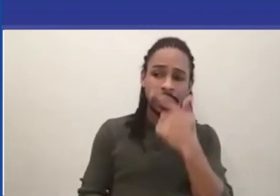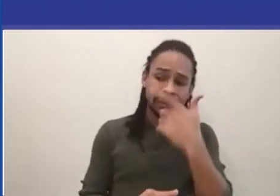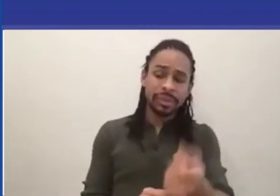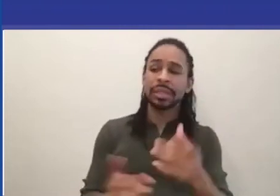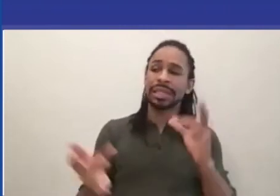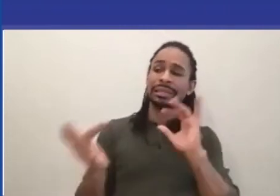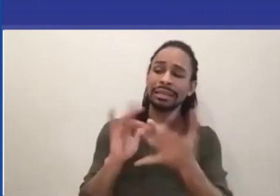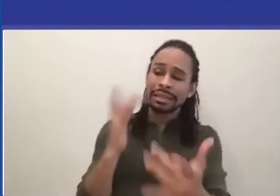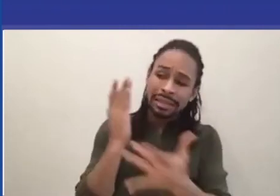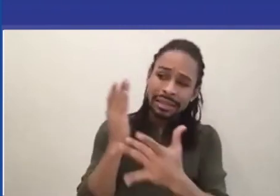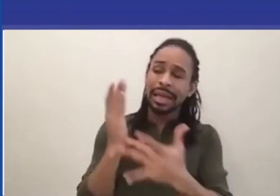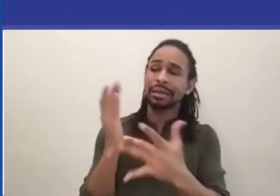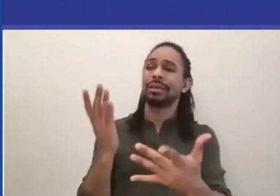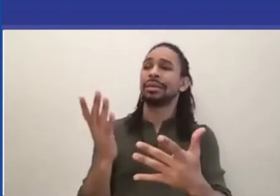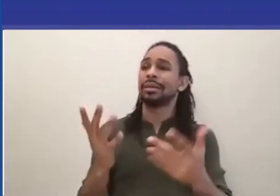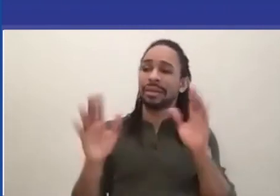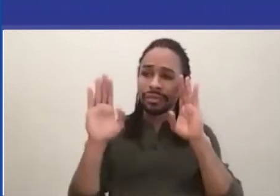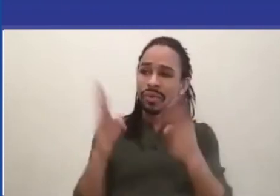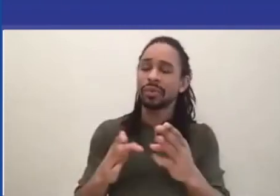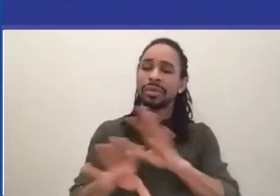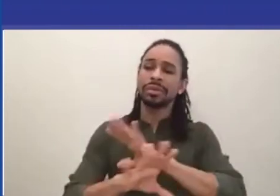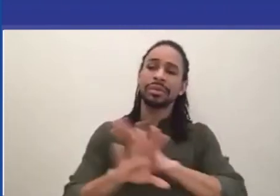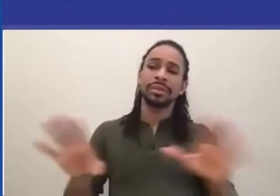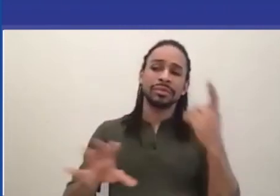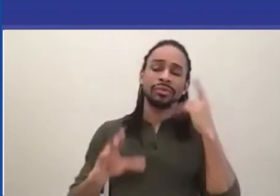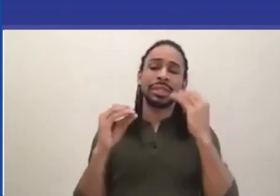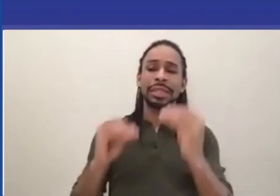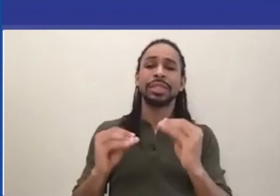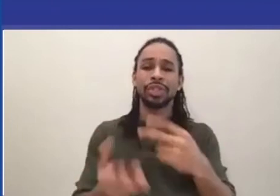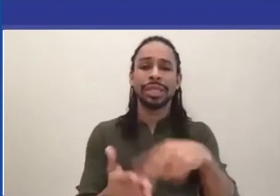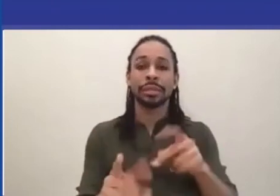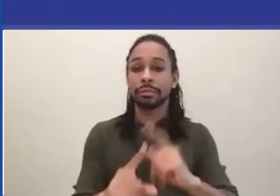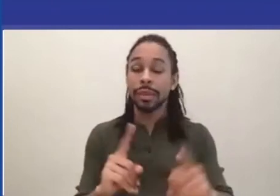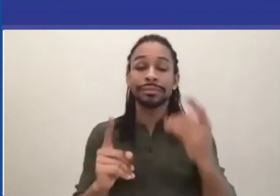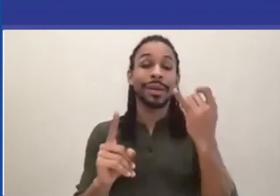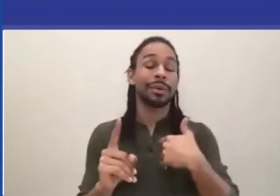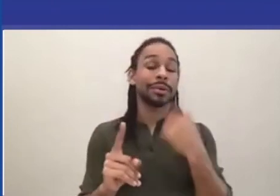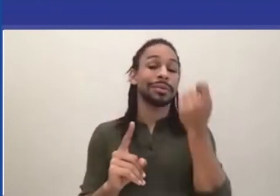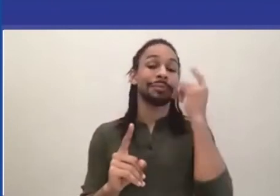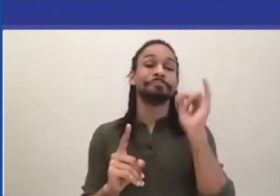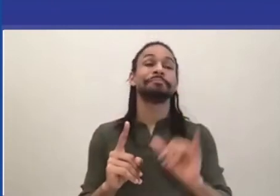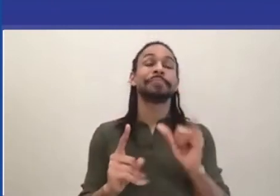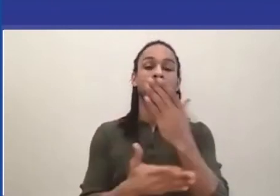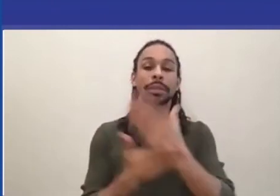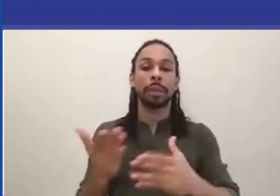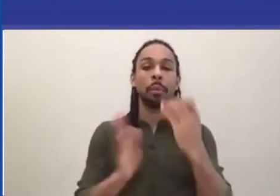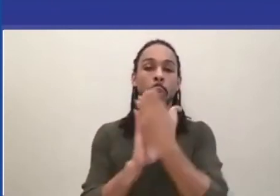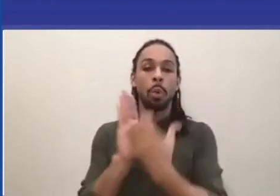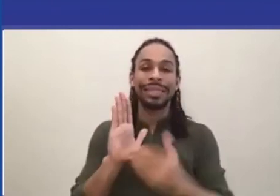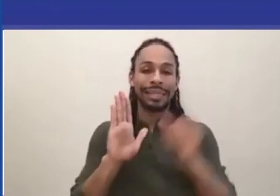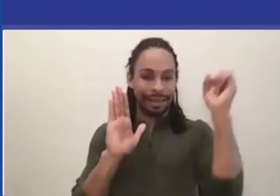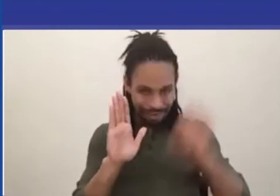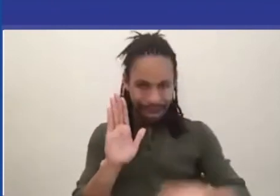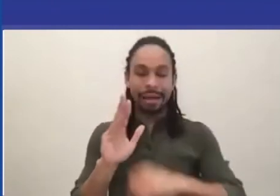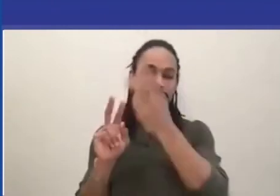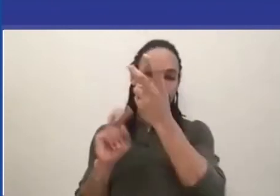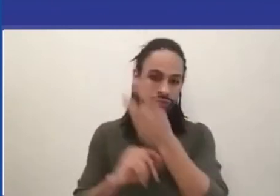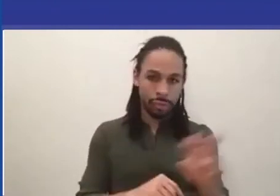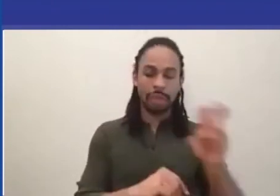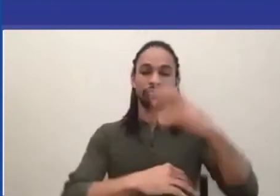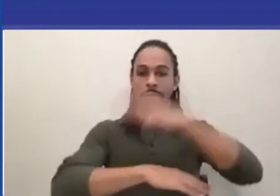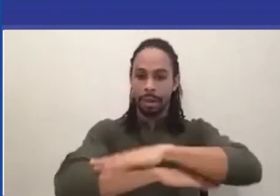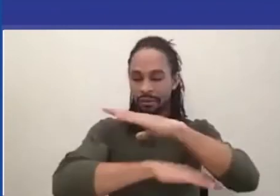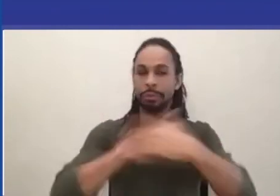And now I know that some courses can transfer to the platform successfully.